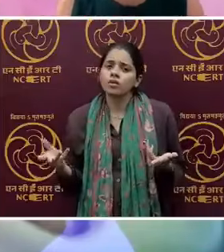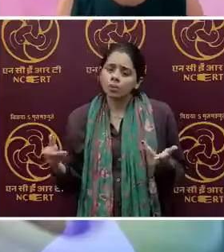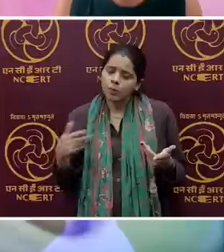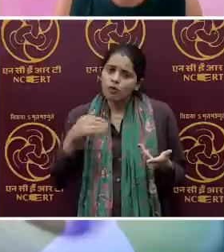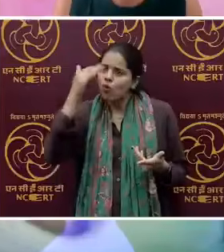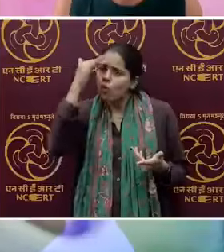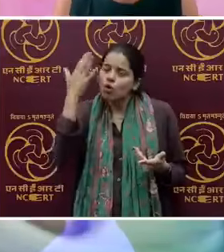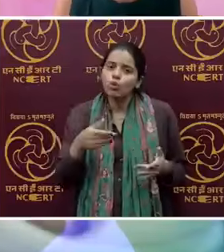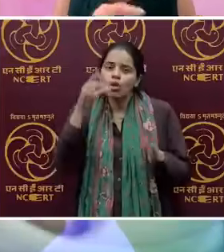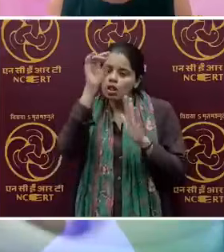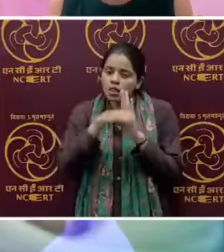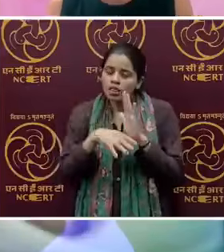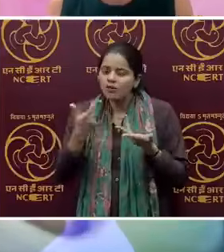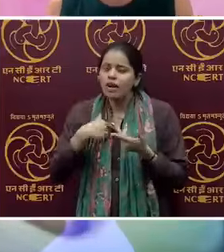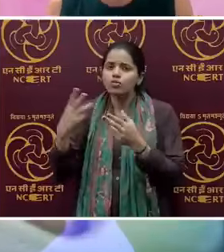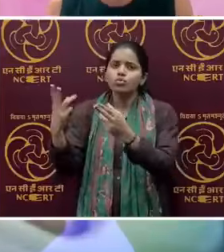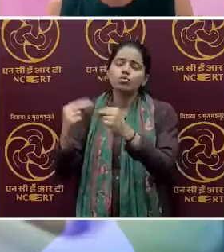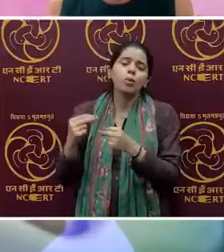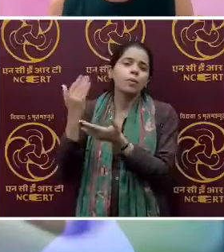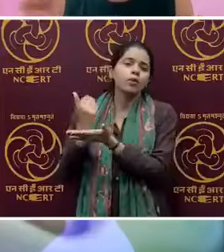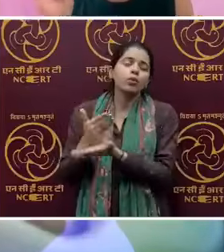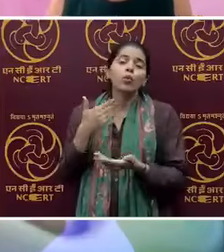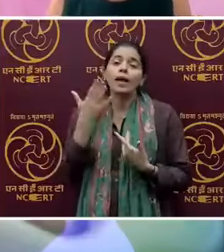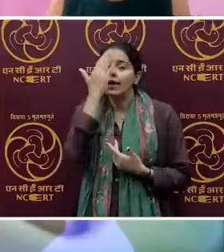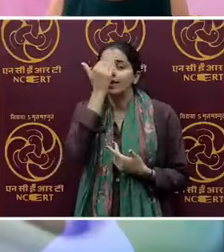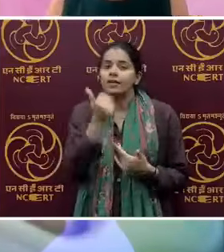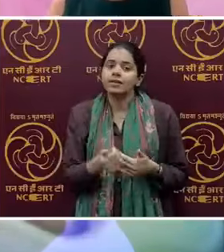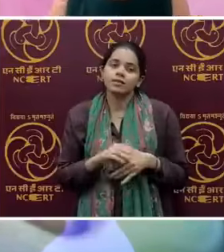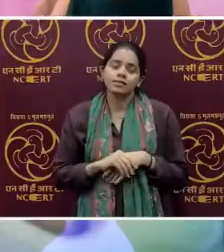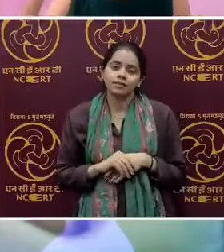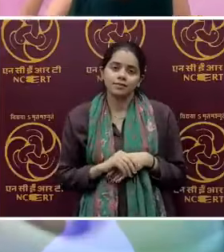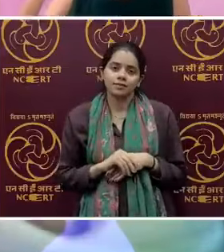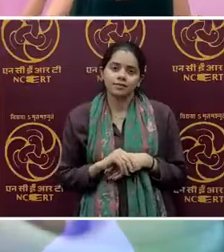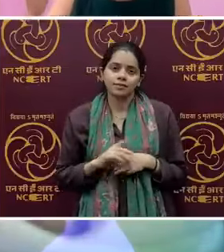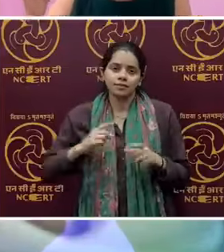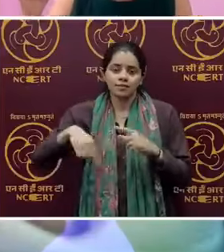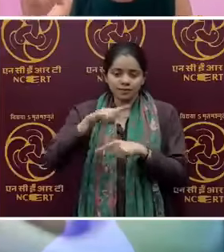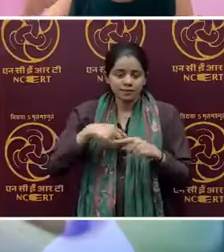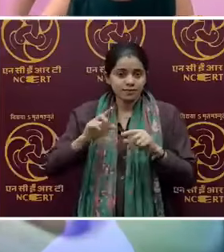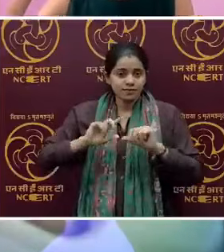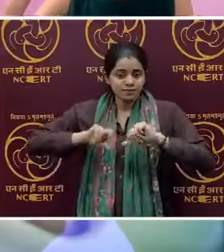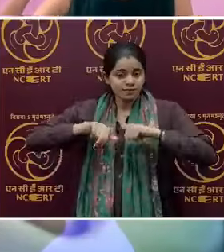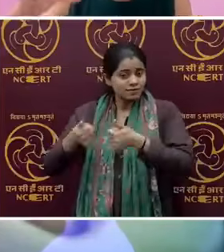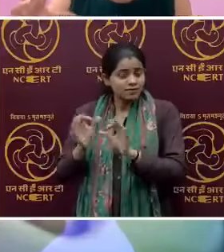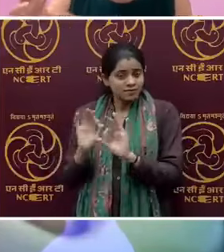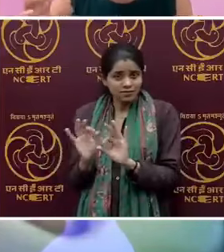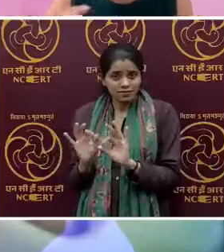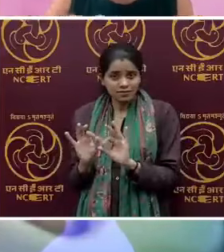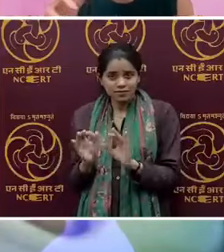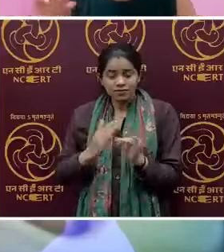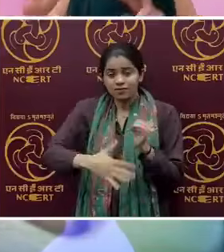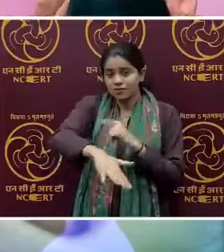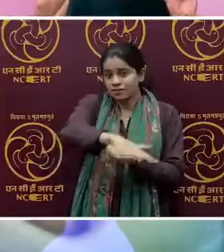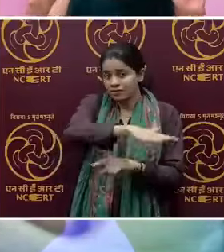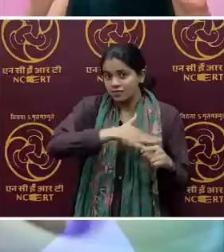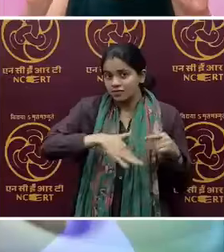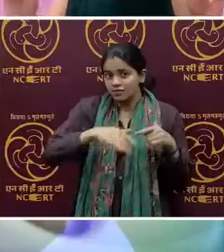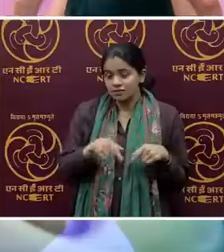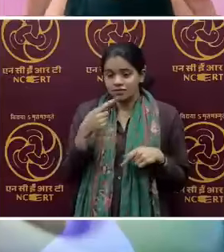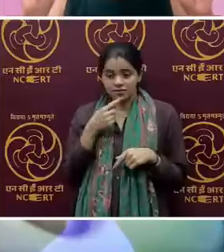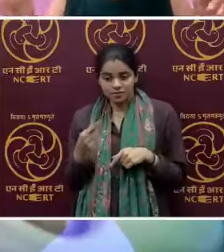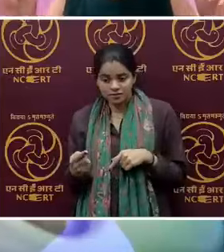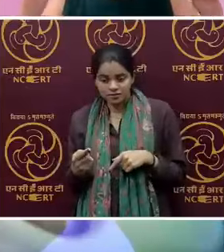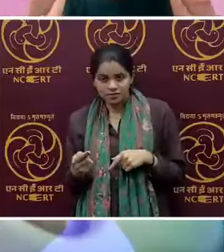to know. They're looking back. They genuinely want to know. It doesn't occur to them that in our society, you are